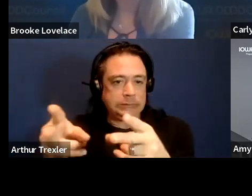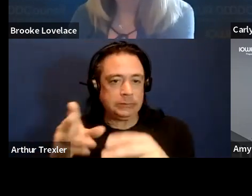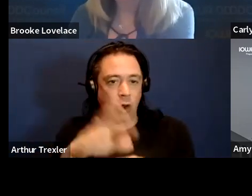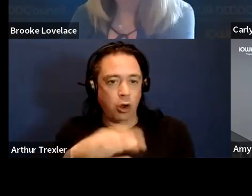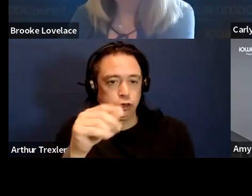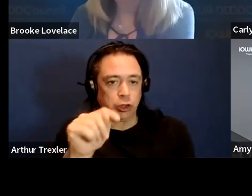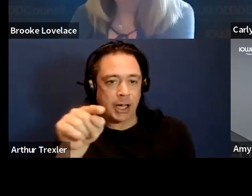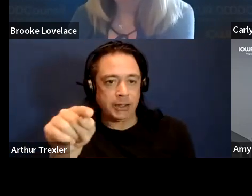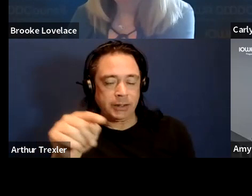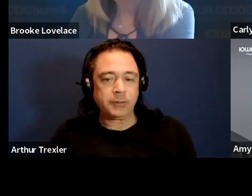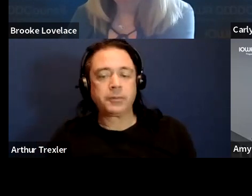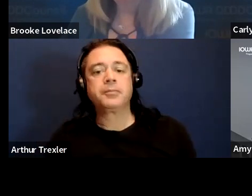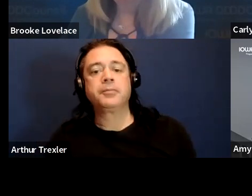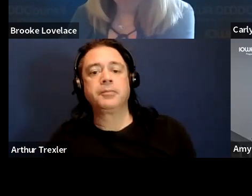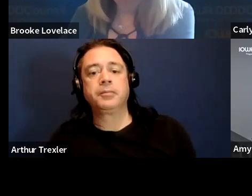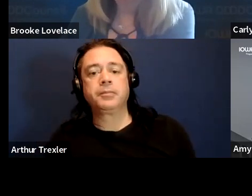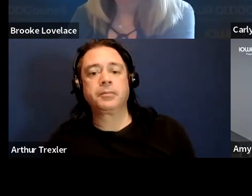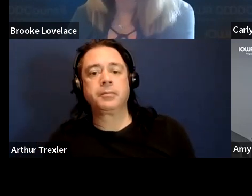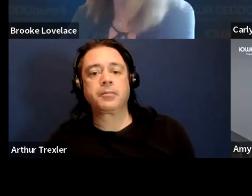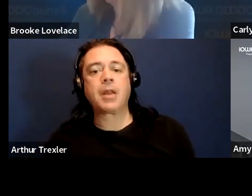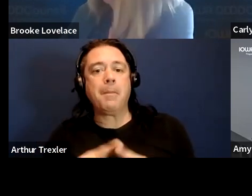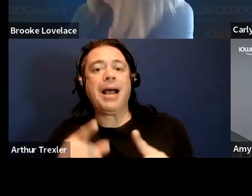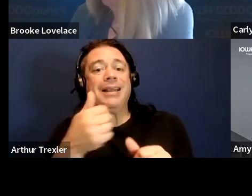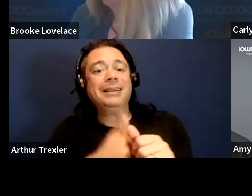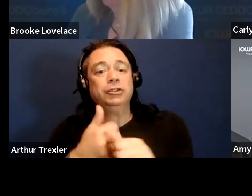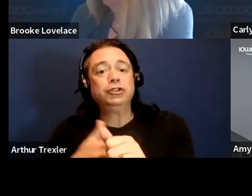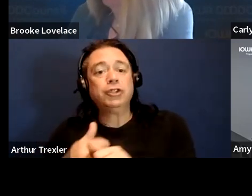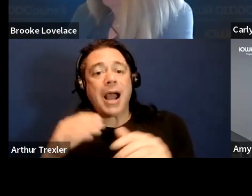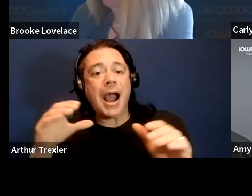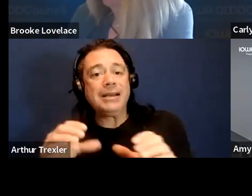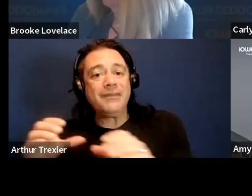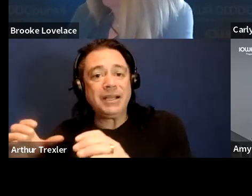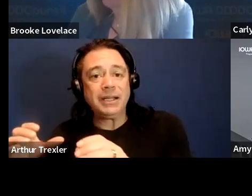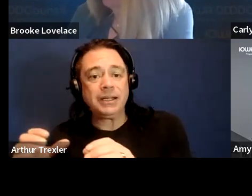second, but it has each of those activities